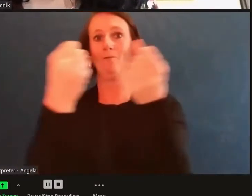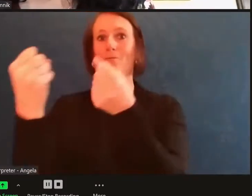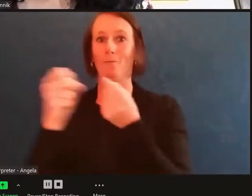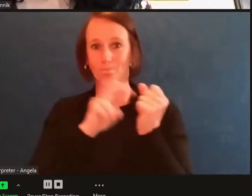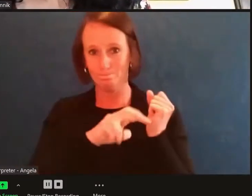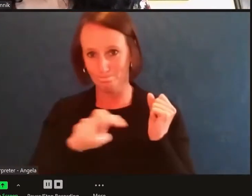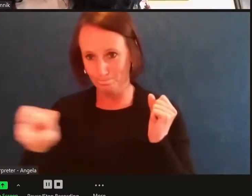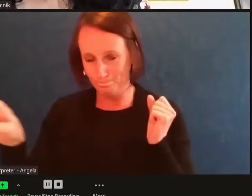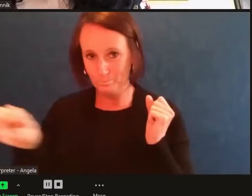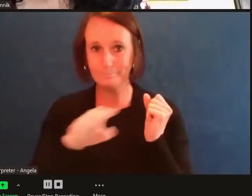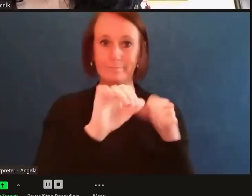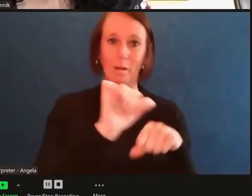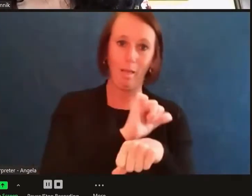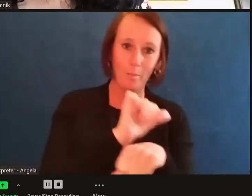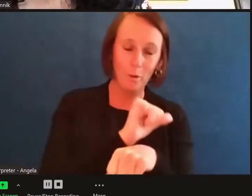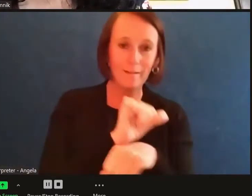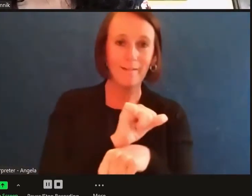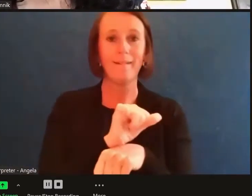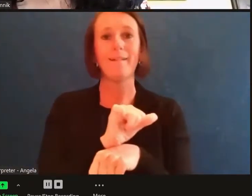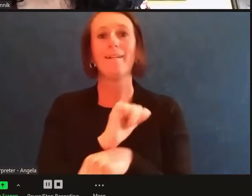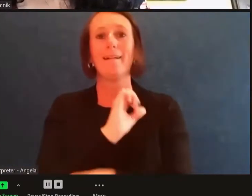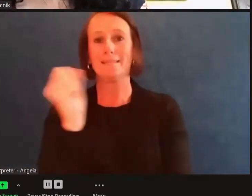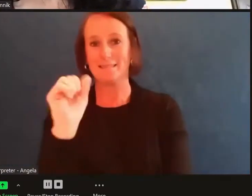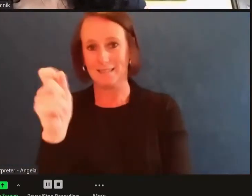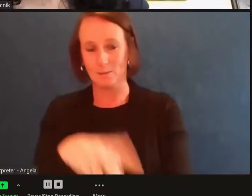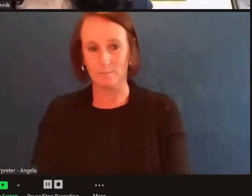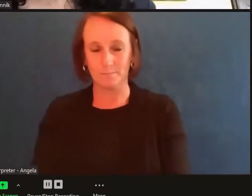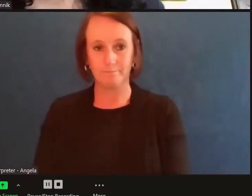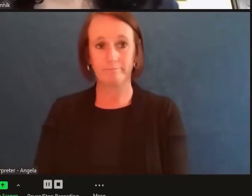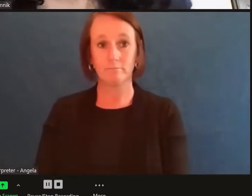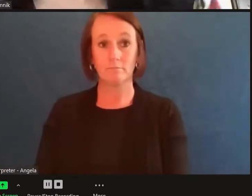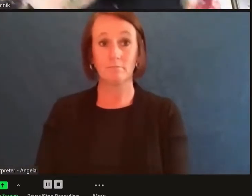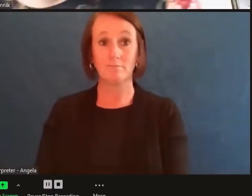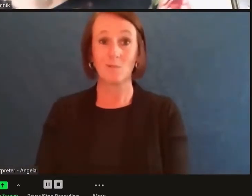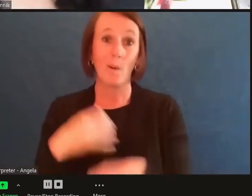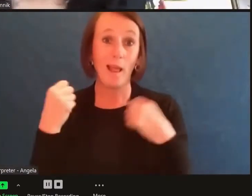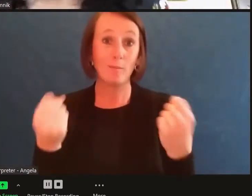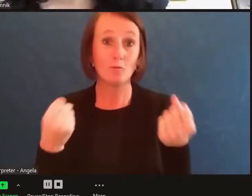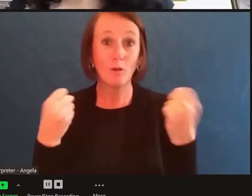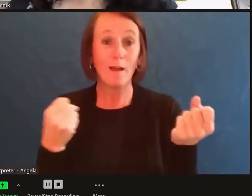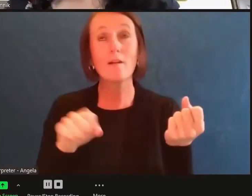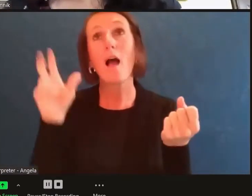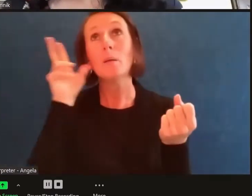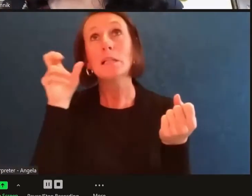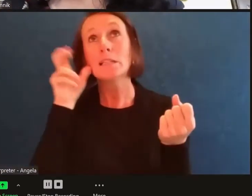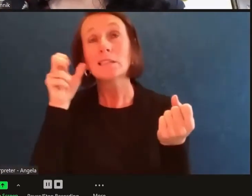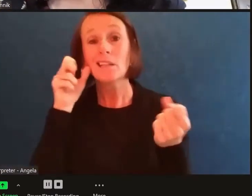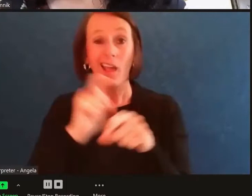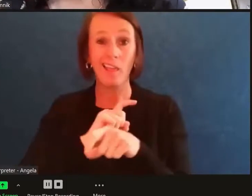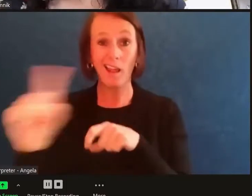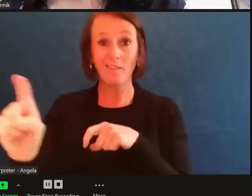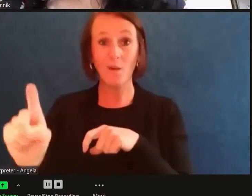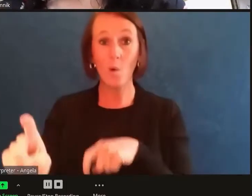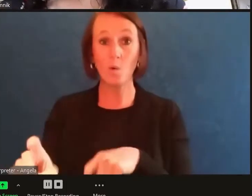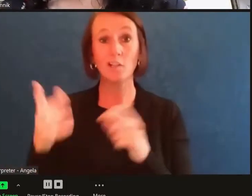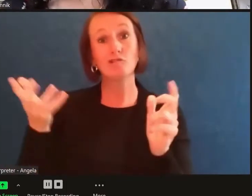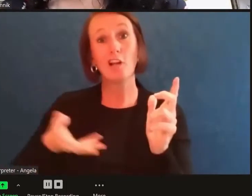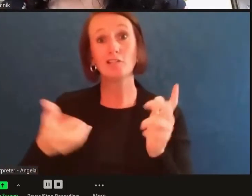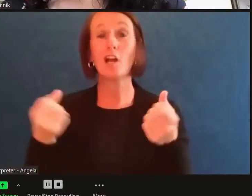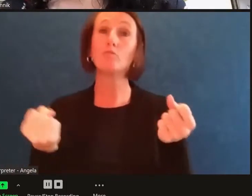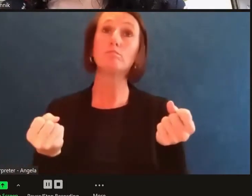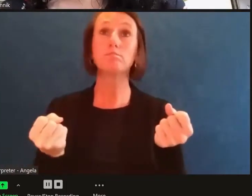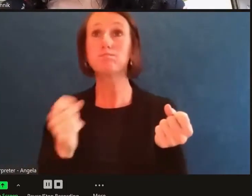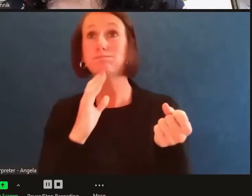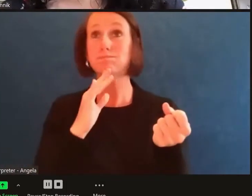I listen to music, podcasts, and I phone people I know. And I seem to know people everywhere. And I started making my phone calls as I was driving